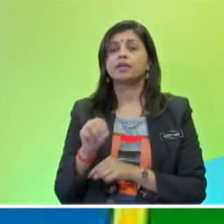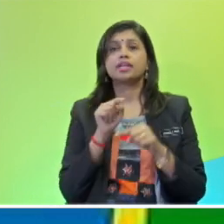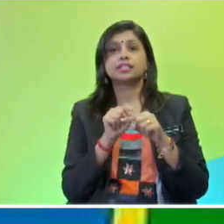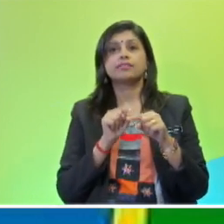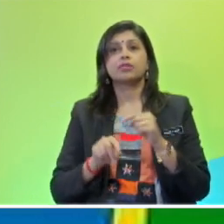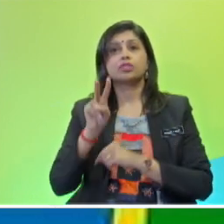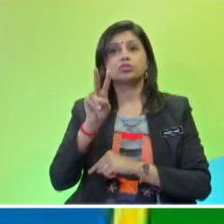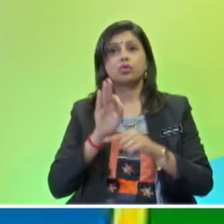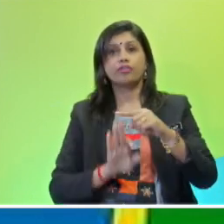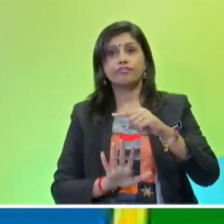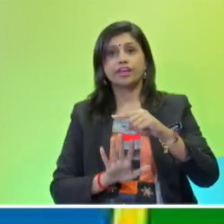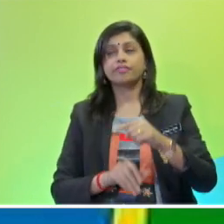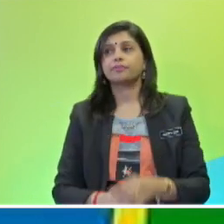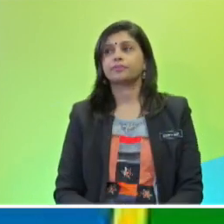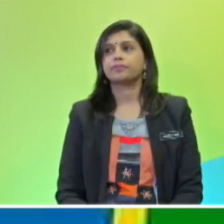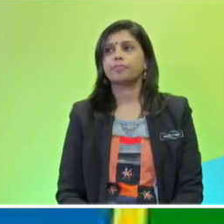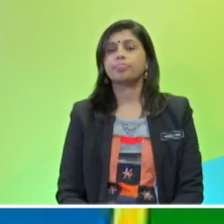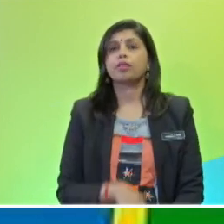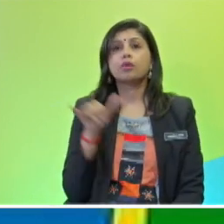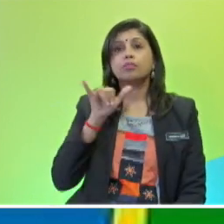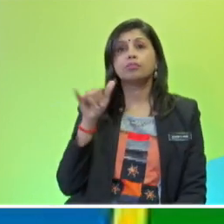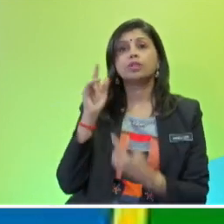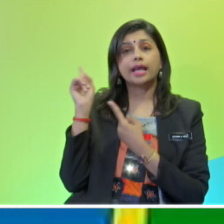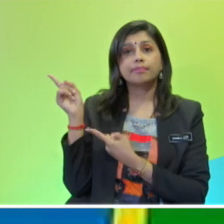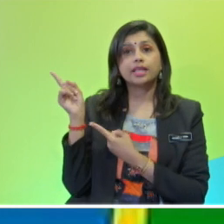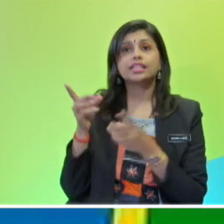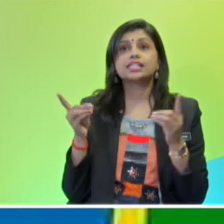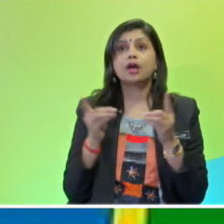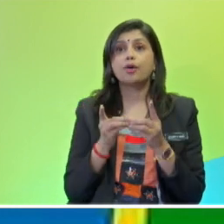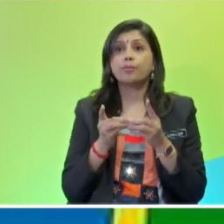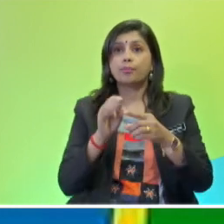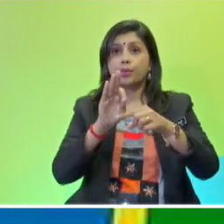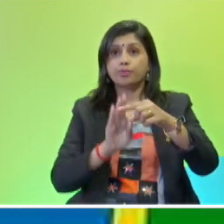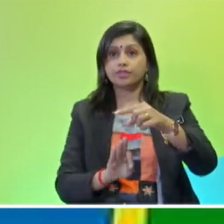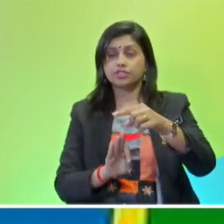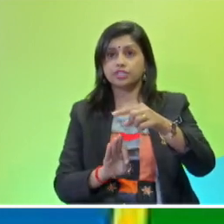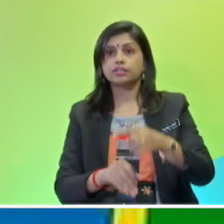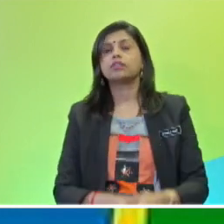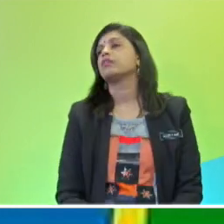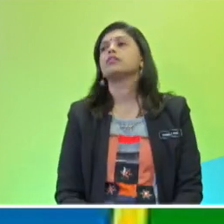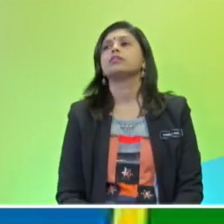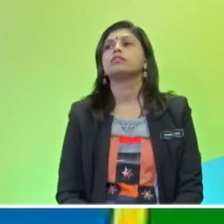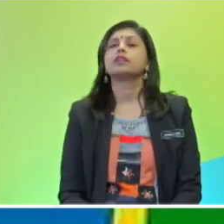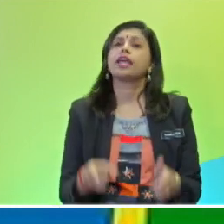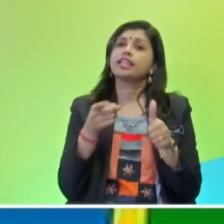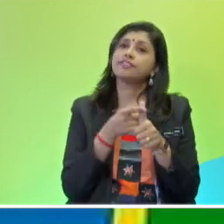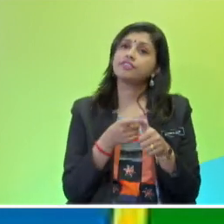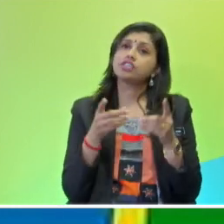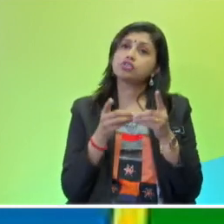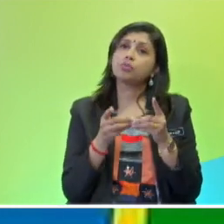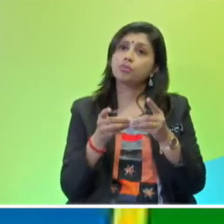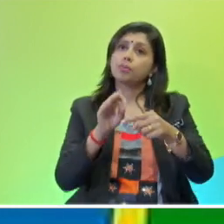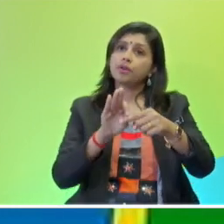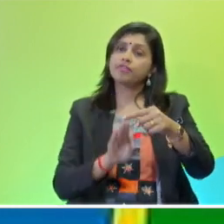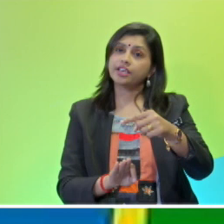Okay, can you see the 2 proper fraction there? Yes. So we have to keep same the first proper fraction. Okay, Alright. and then we have to